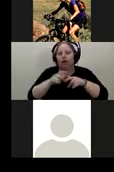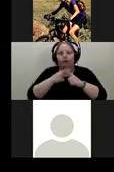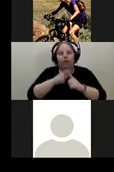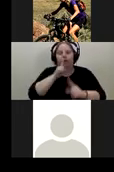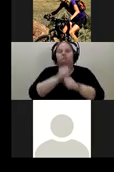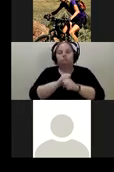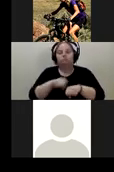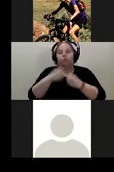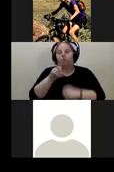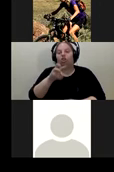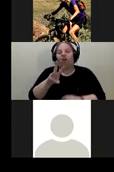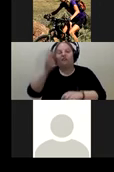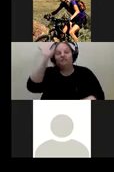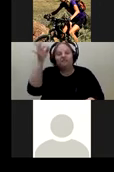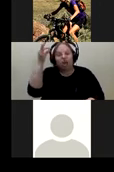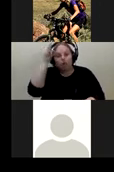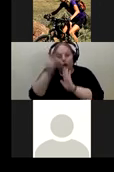federal crime. So